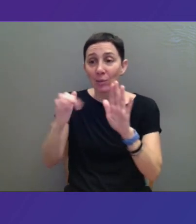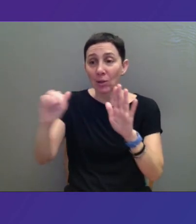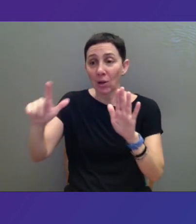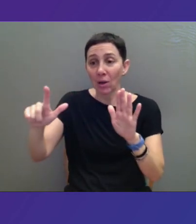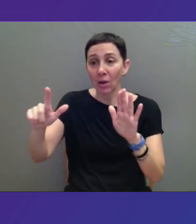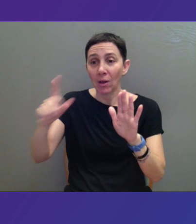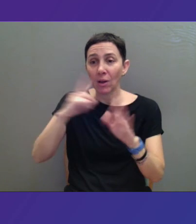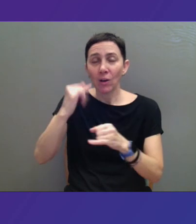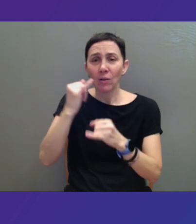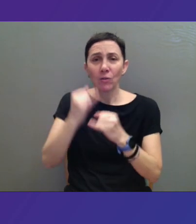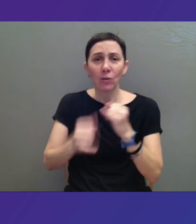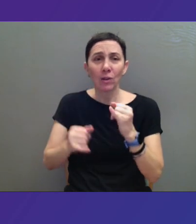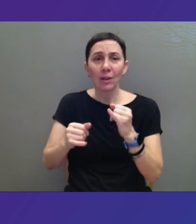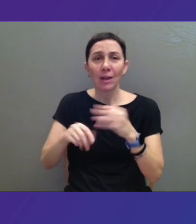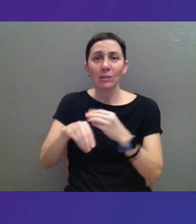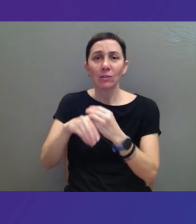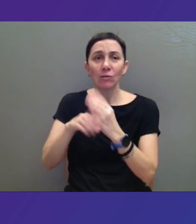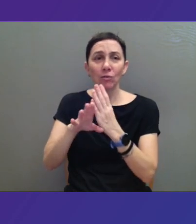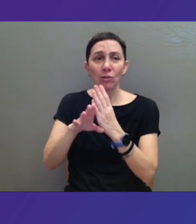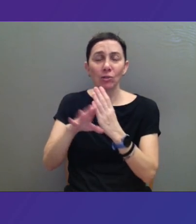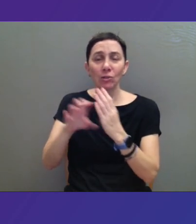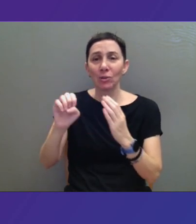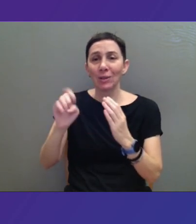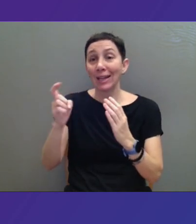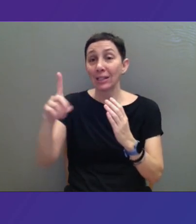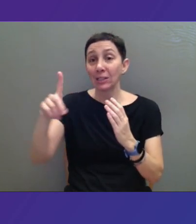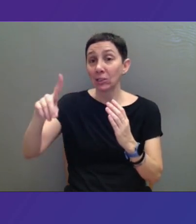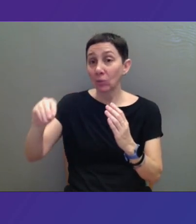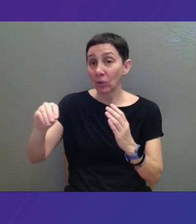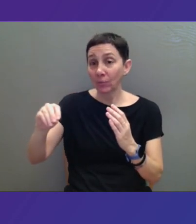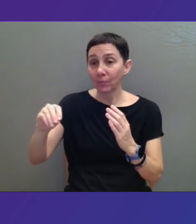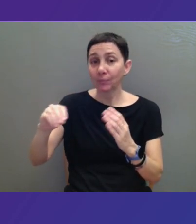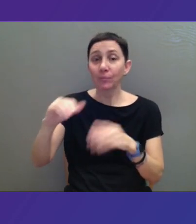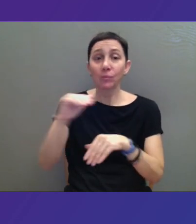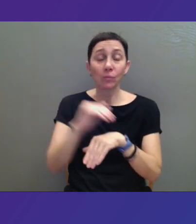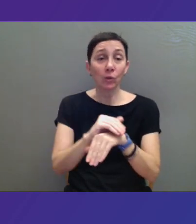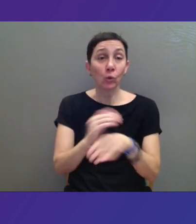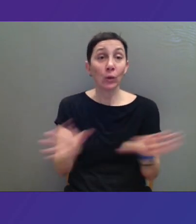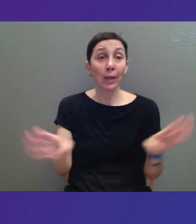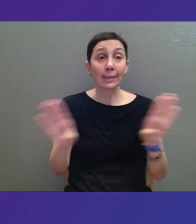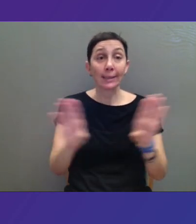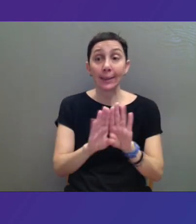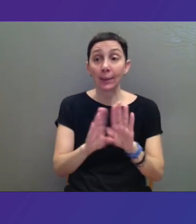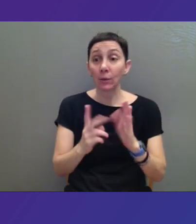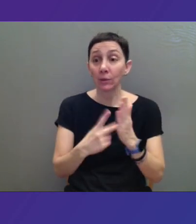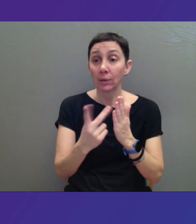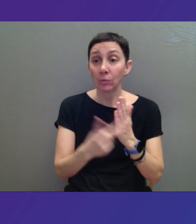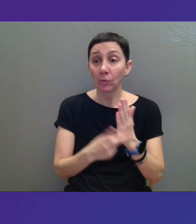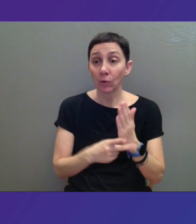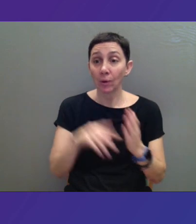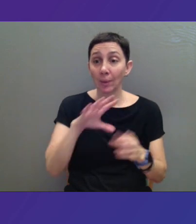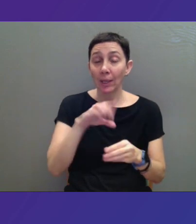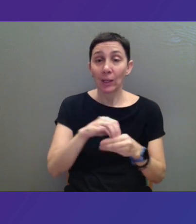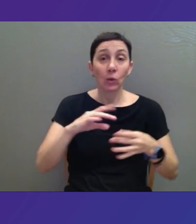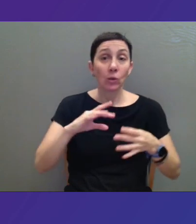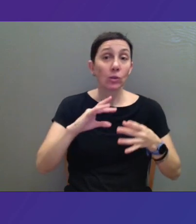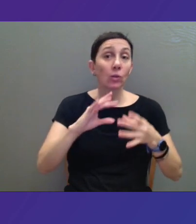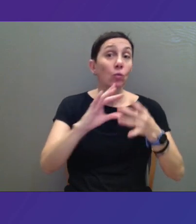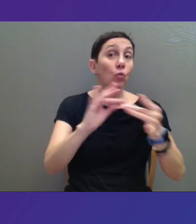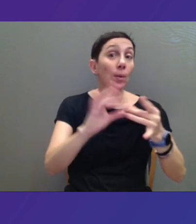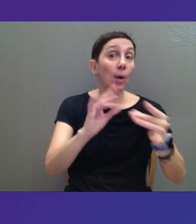virtual expo showcase of the symposium. Tonight's closing program will include remarks from Dance